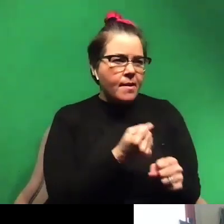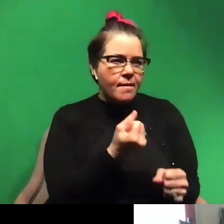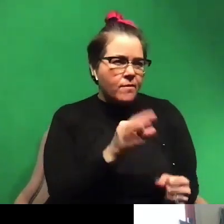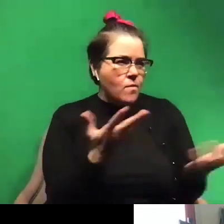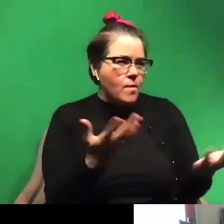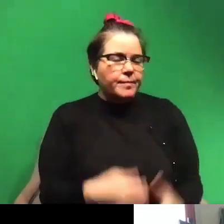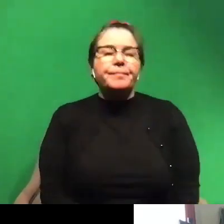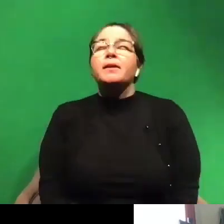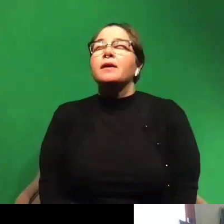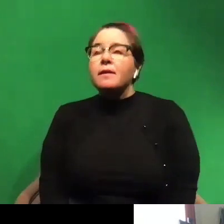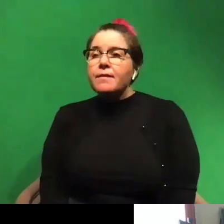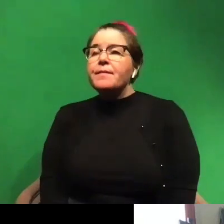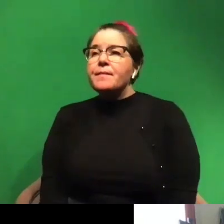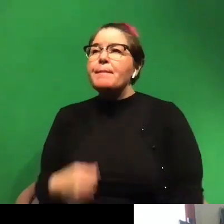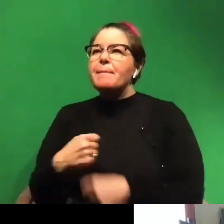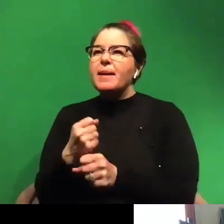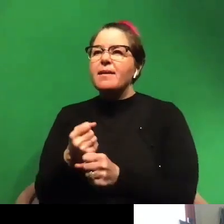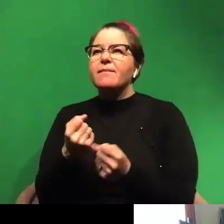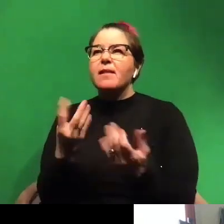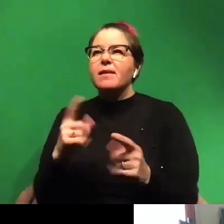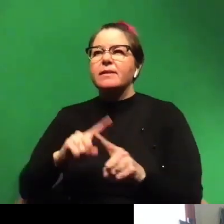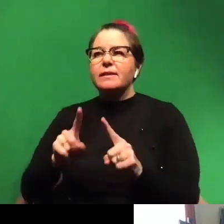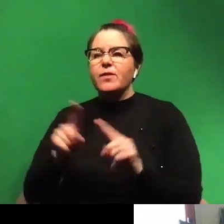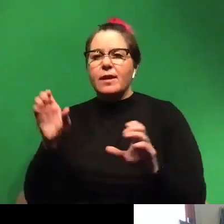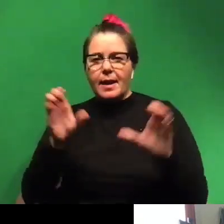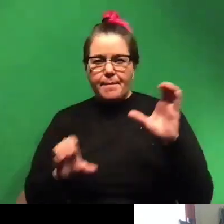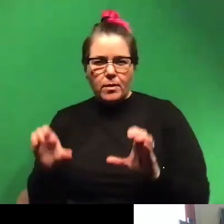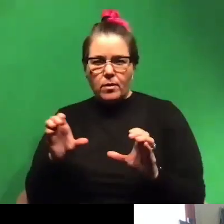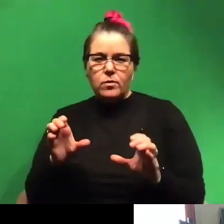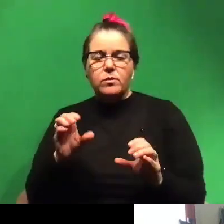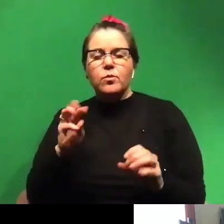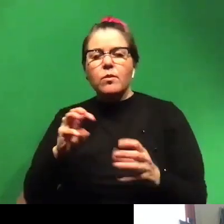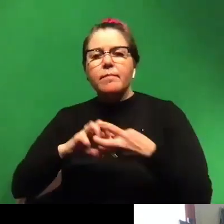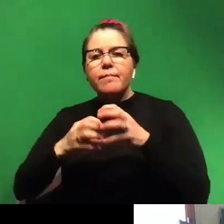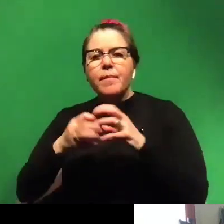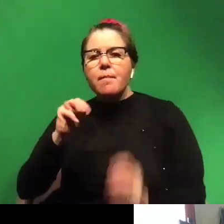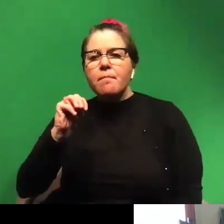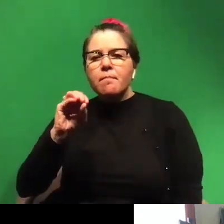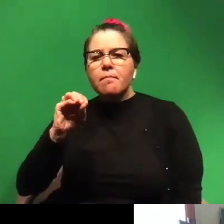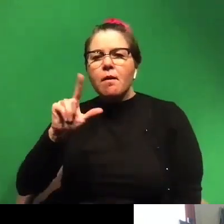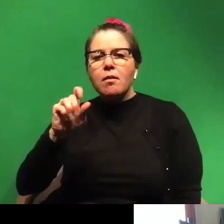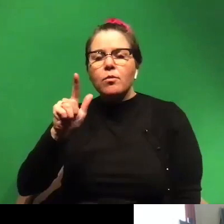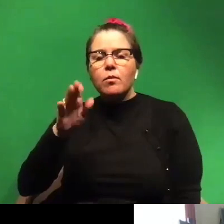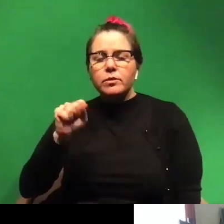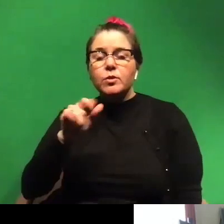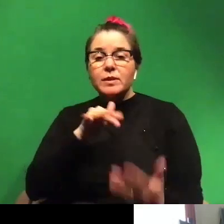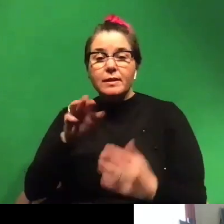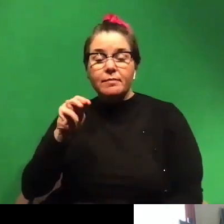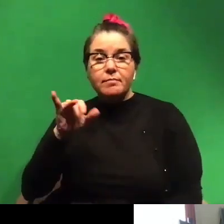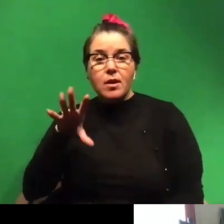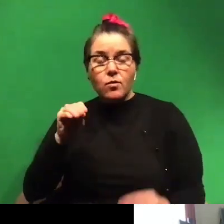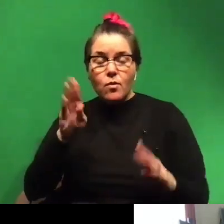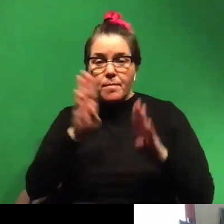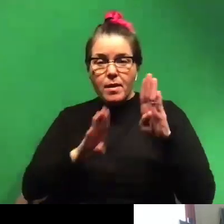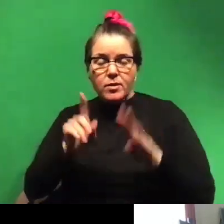So microbes are made of a lot of different chemicals or molecules. When you study microbiology, you actually